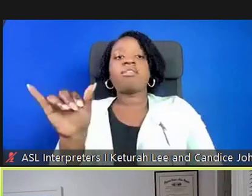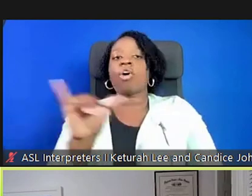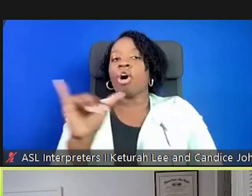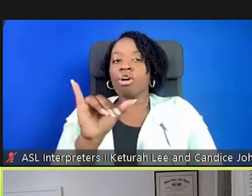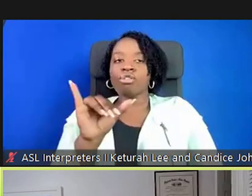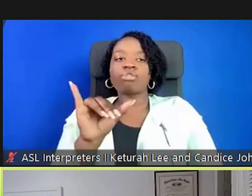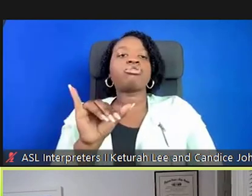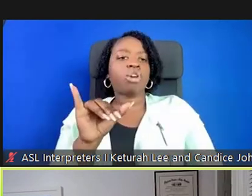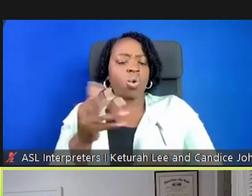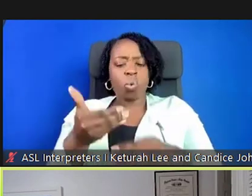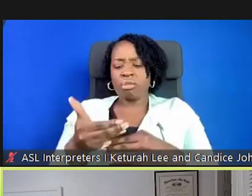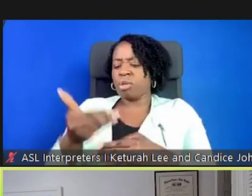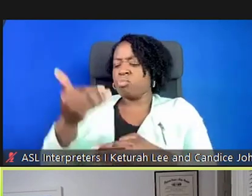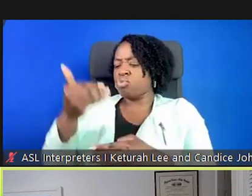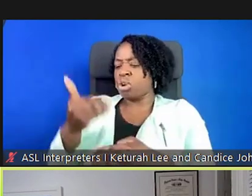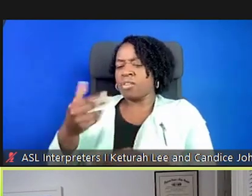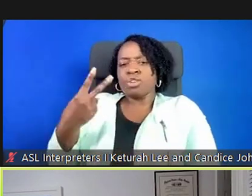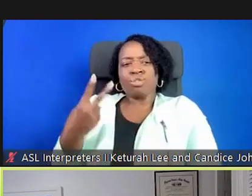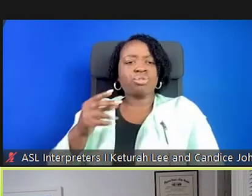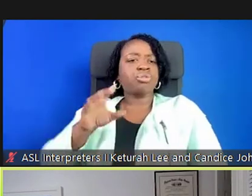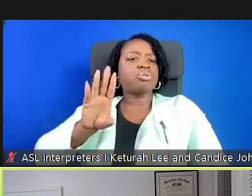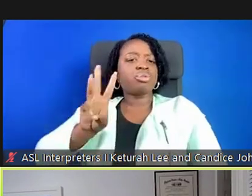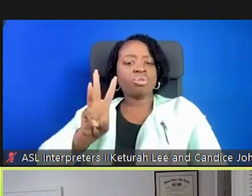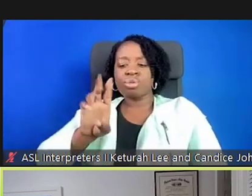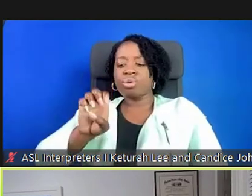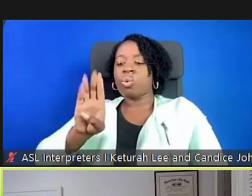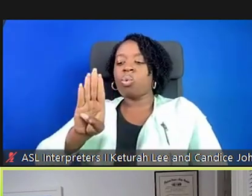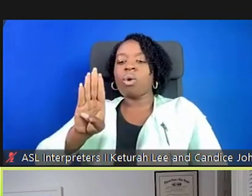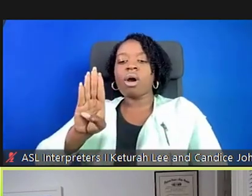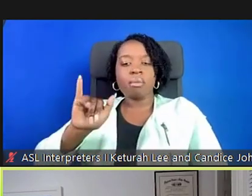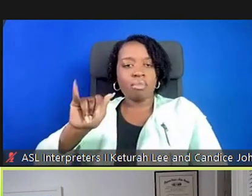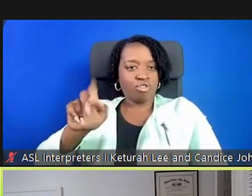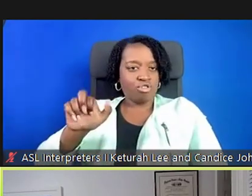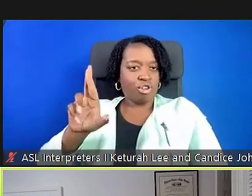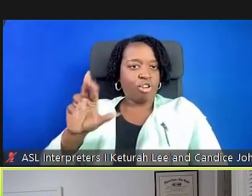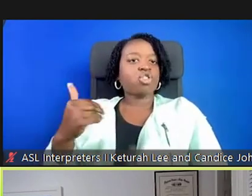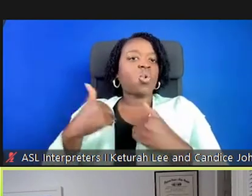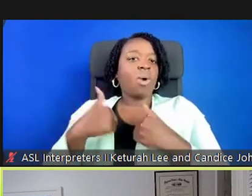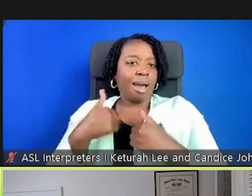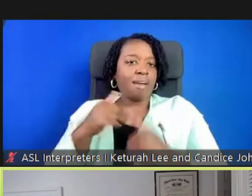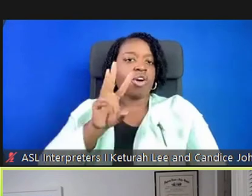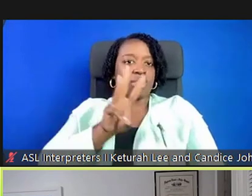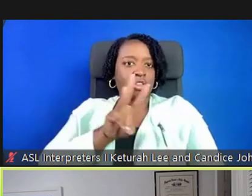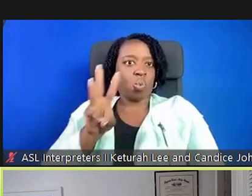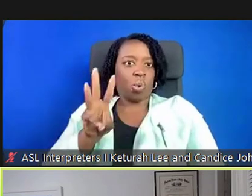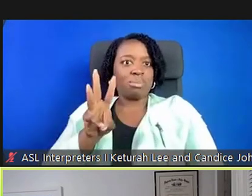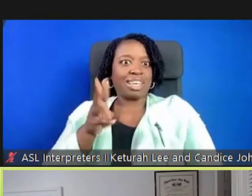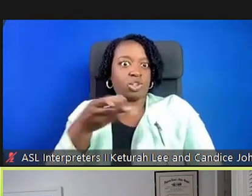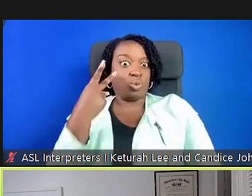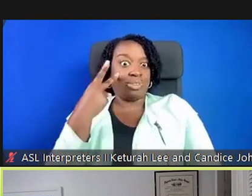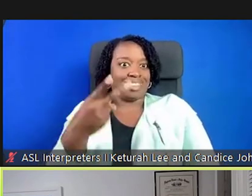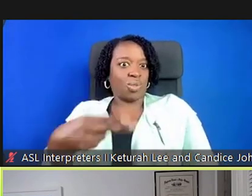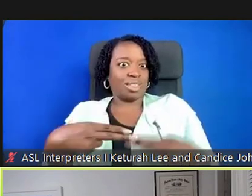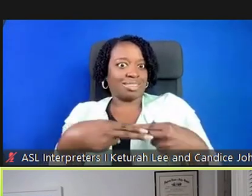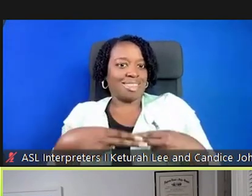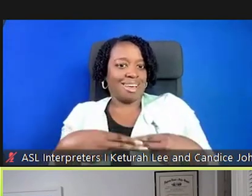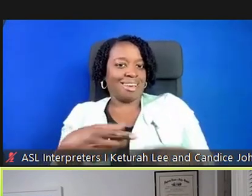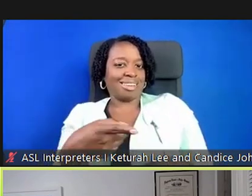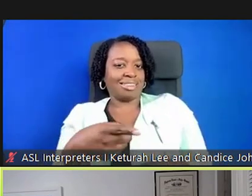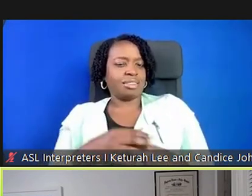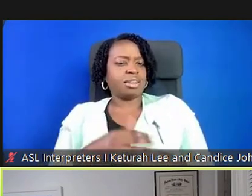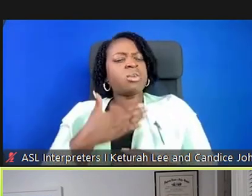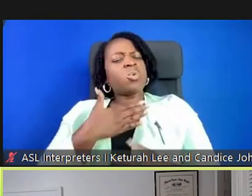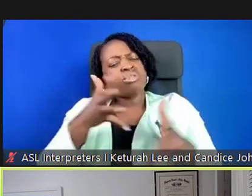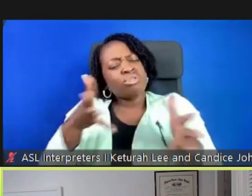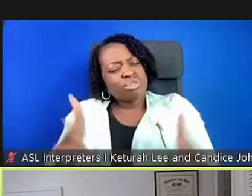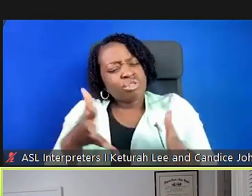recordings of the previous 2 webinars at the website listed on the slide. We encourage you to share this link with